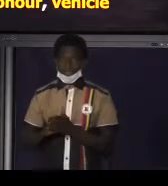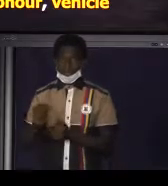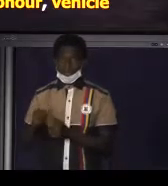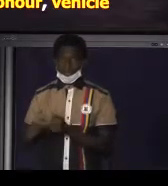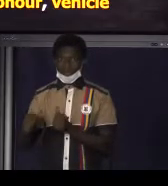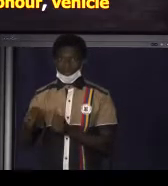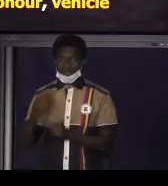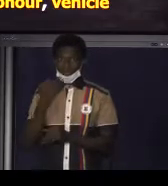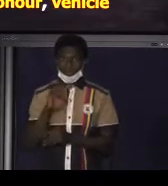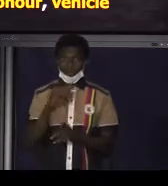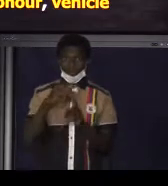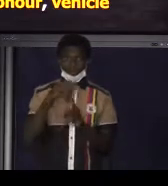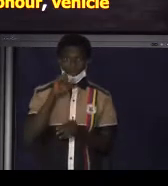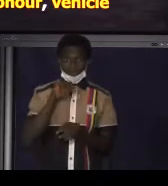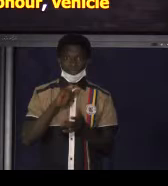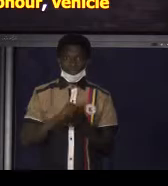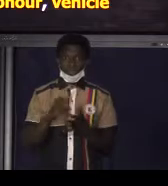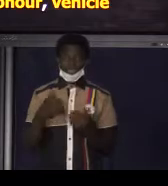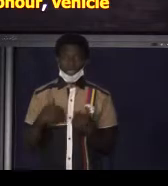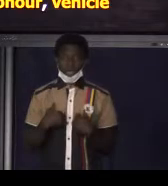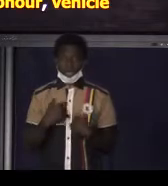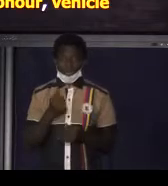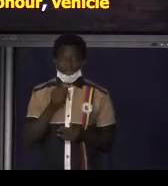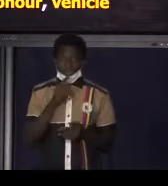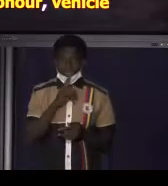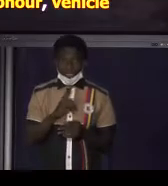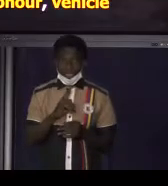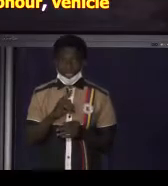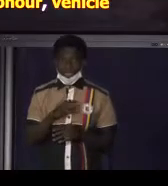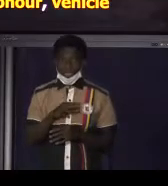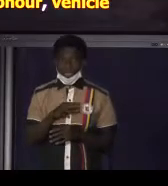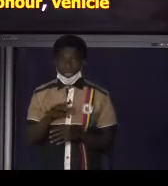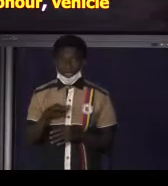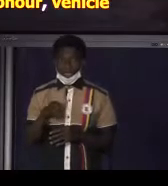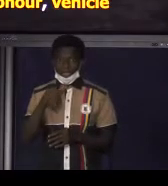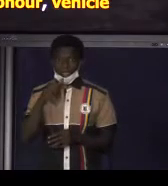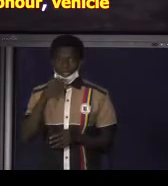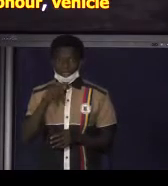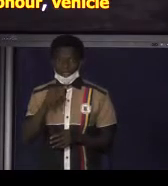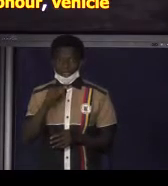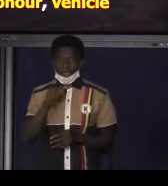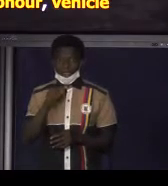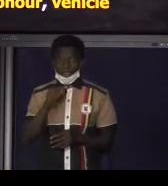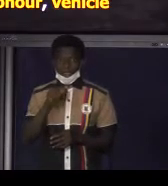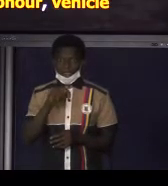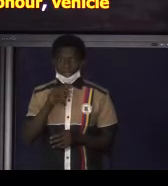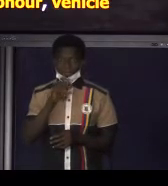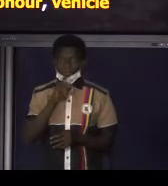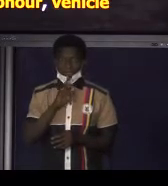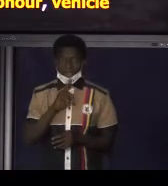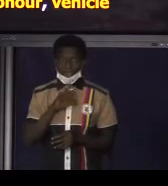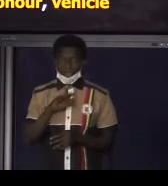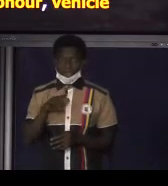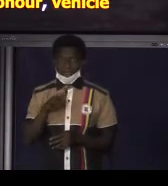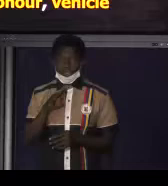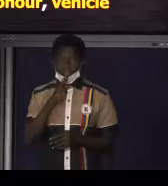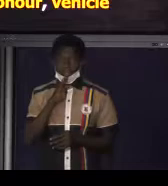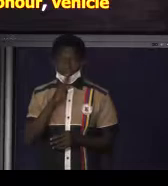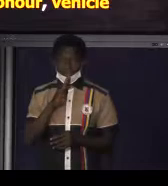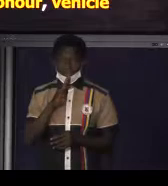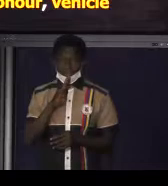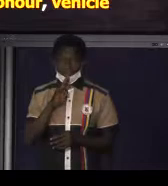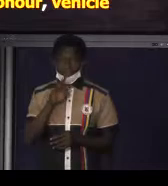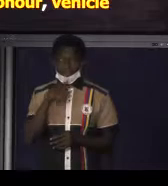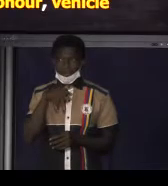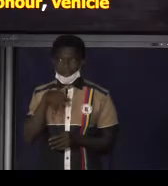example each of words that have silent letter T, silent letter D, silent